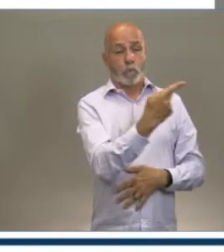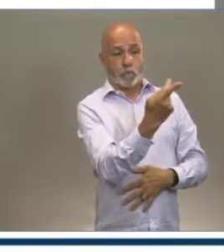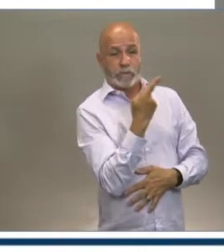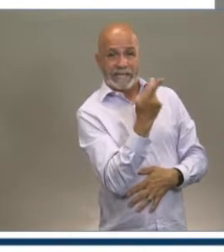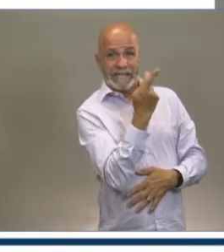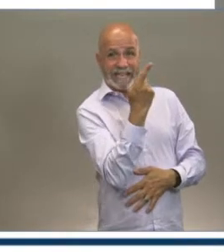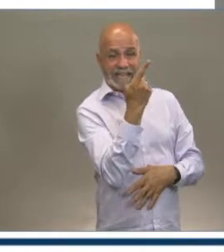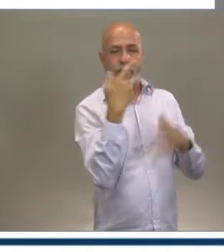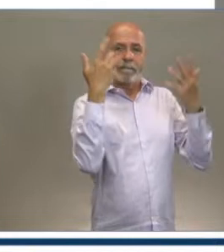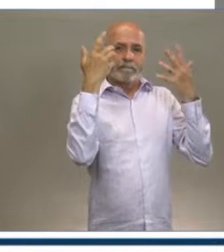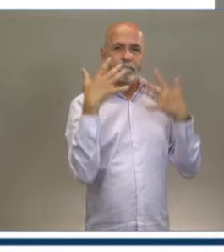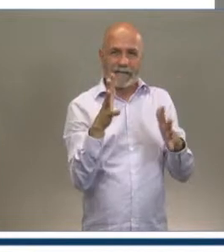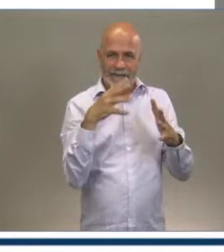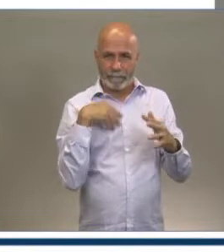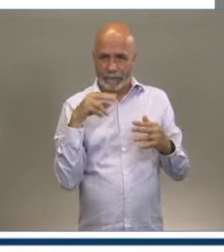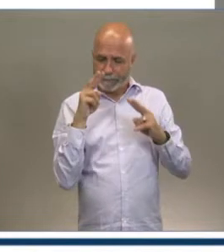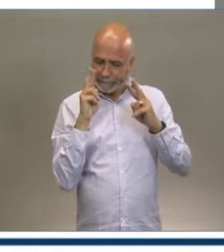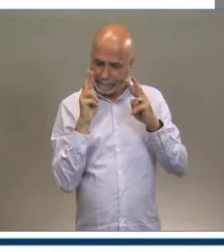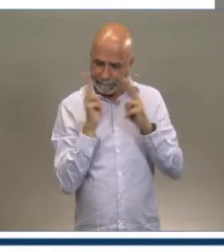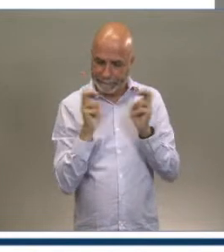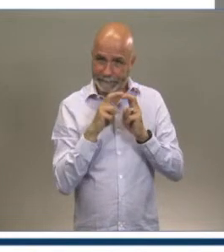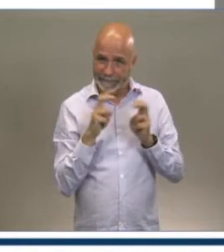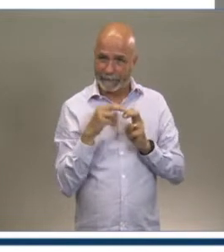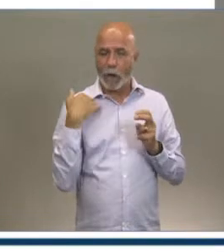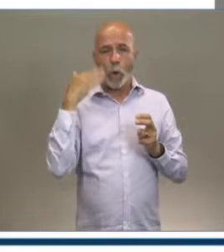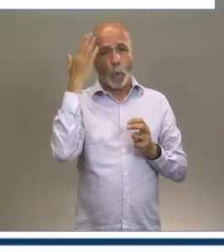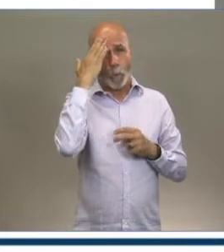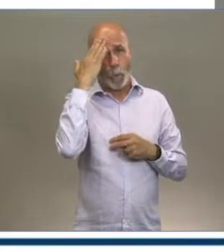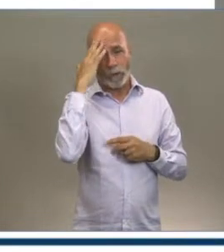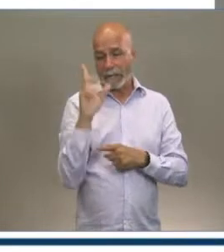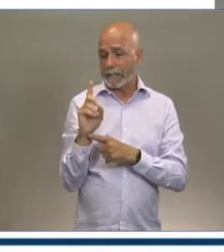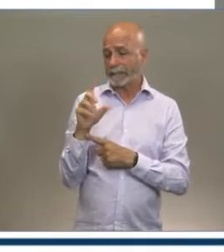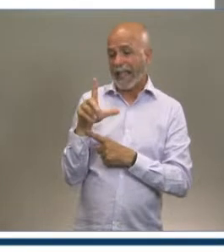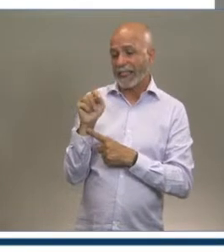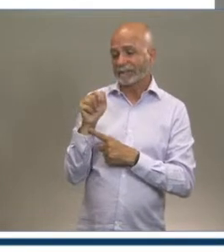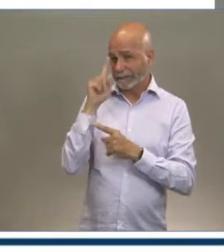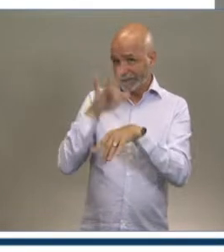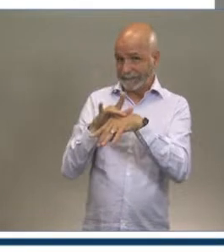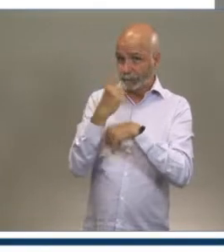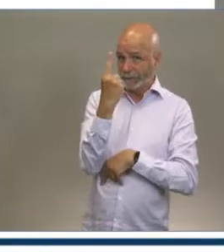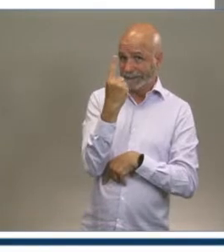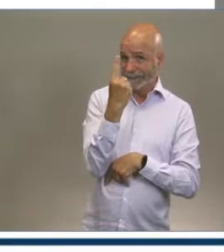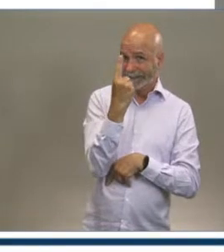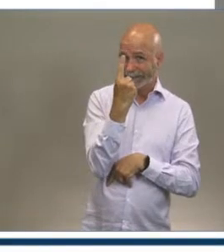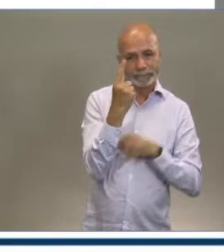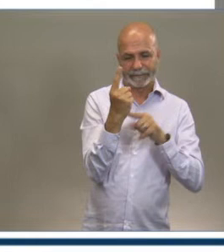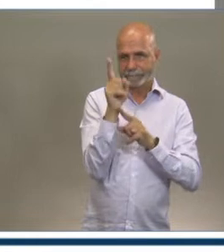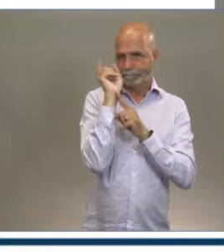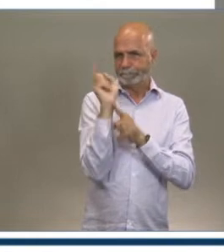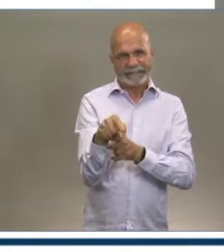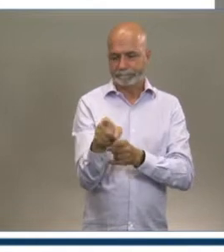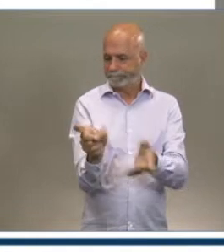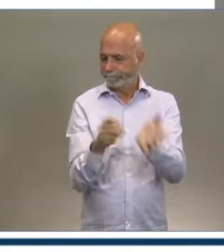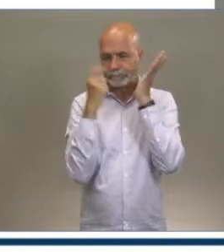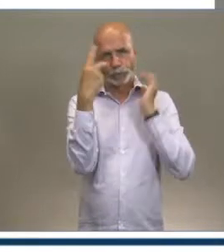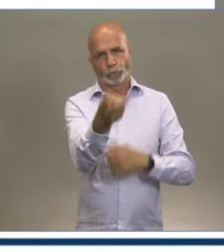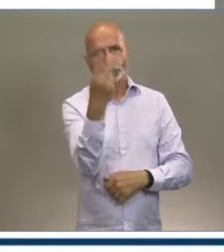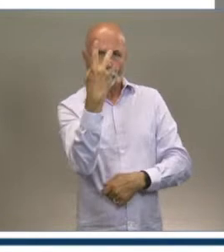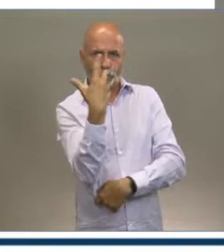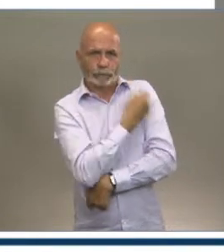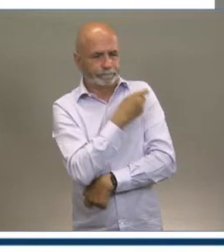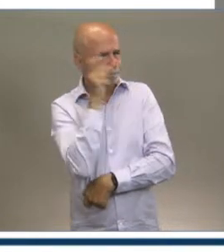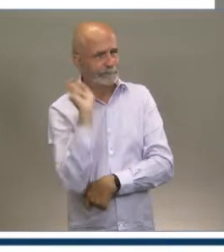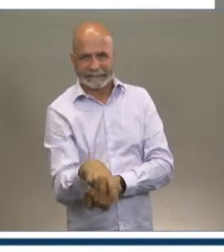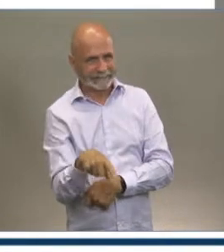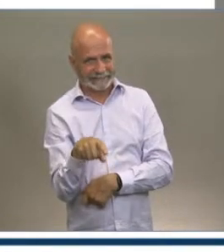aware that, as the Premier just said, that for the Delta variant, you need 2 doses of vaccine to provide good protection. And so we're focused